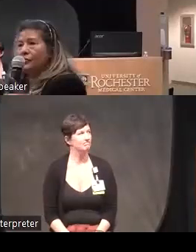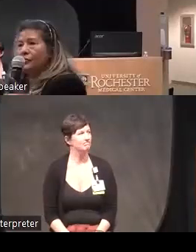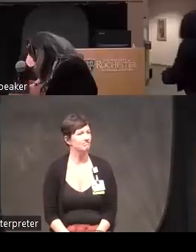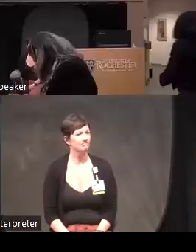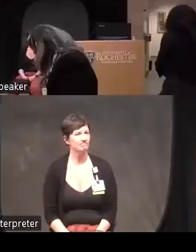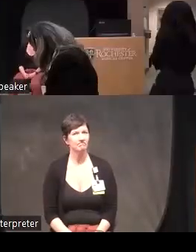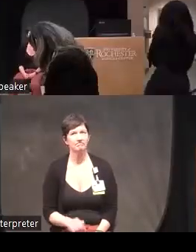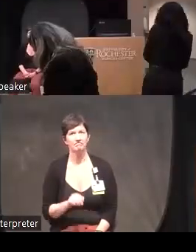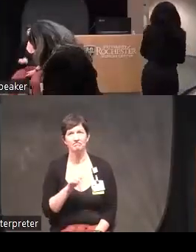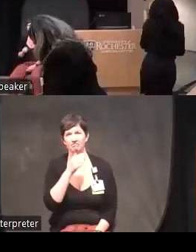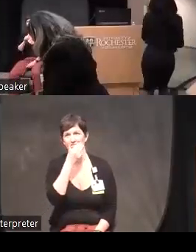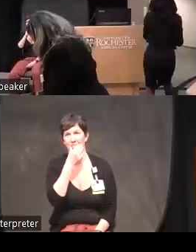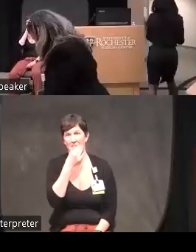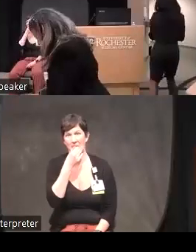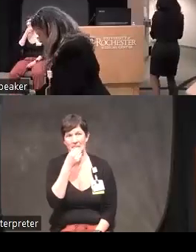Room.